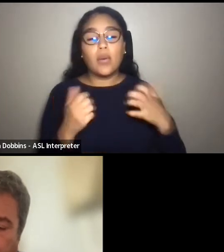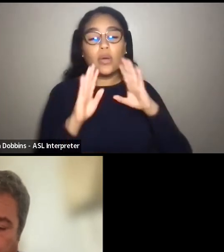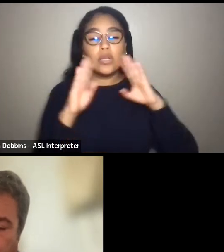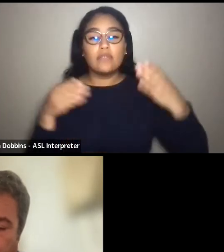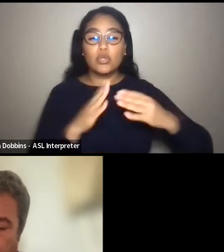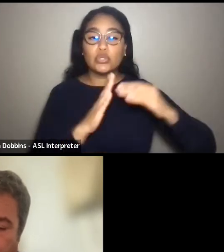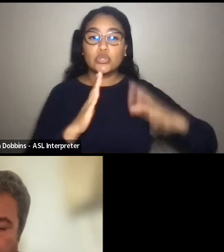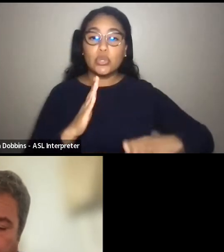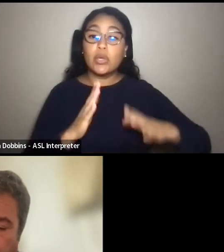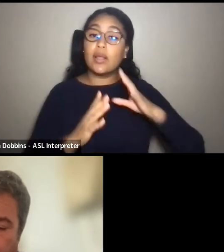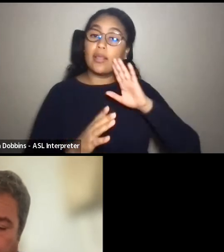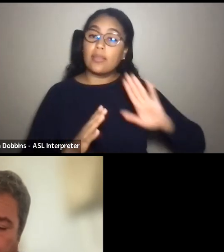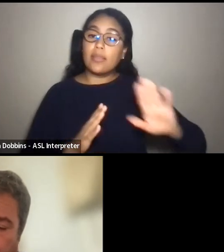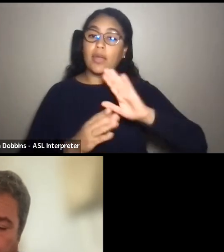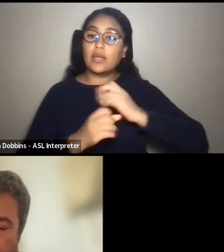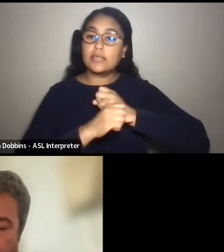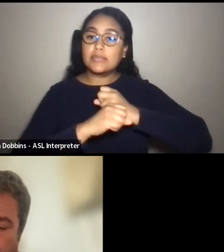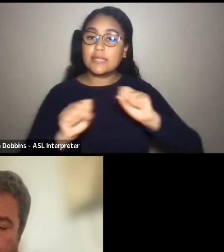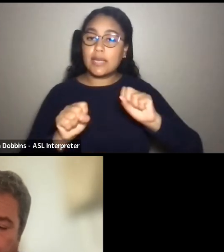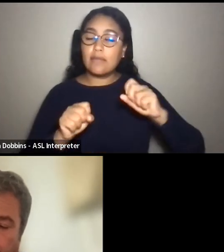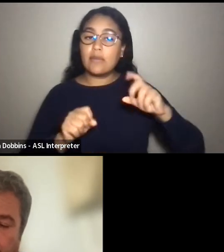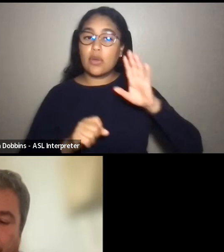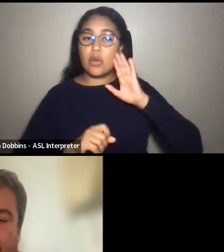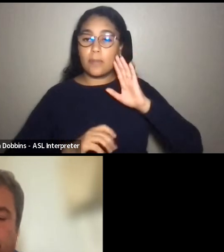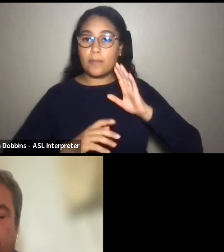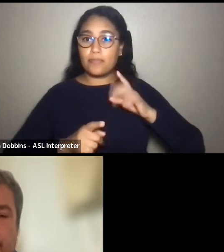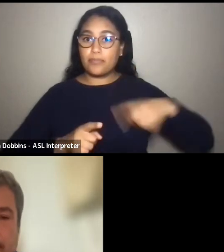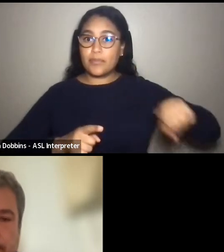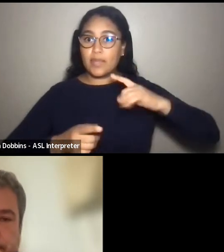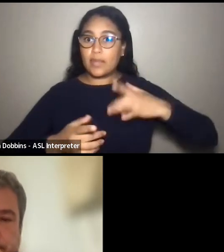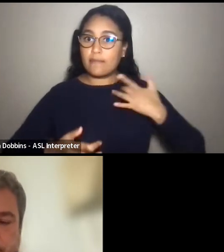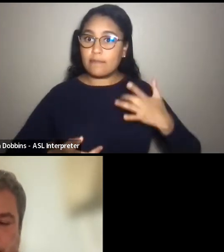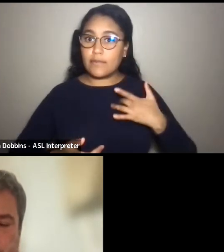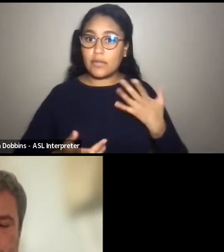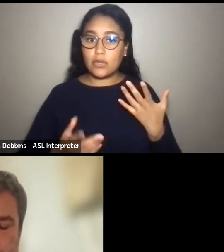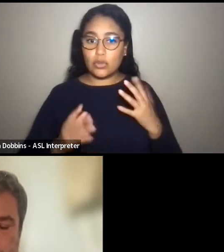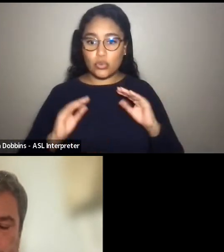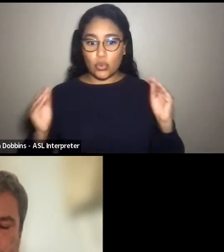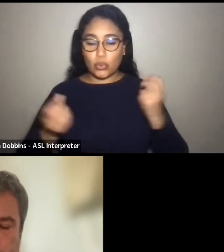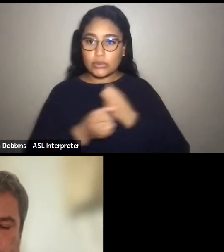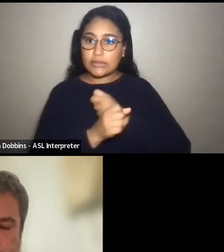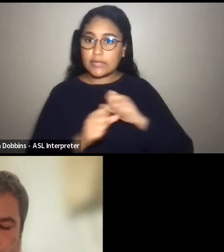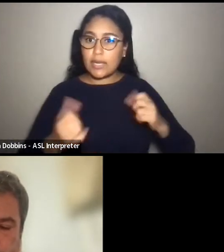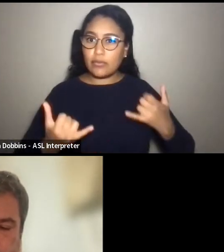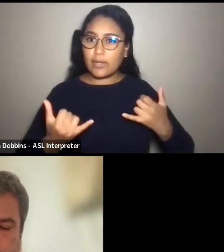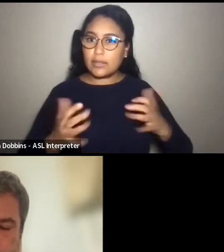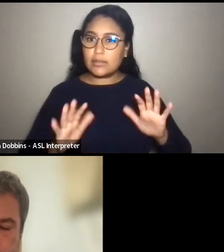students and the safety that you all feel lack of right now.